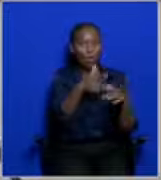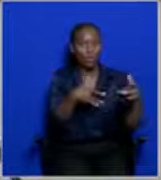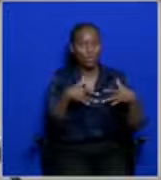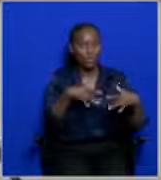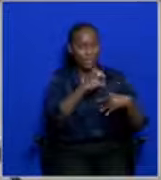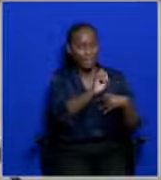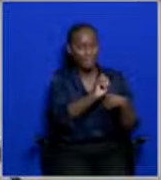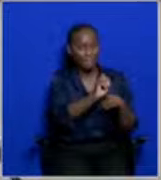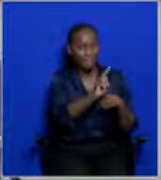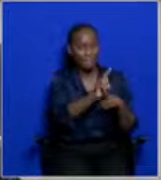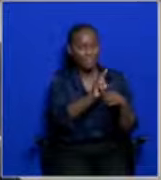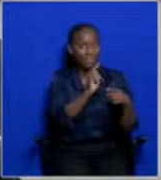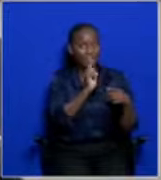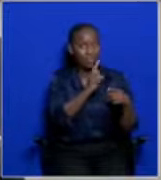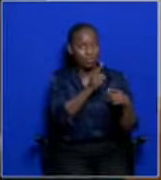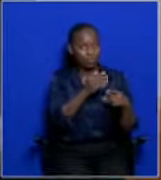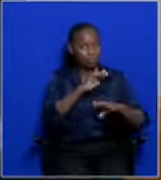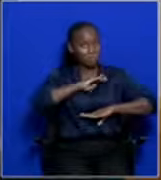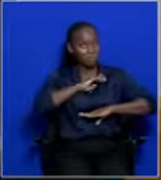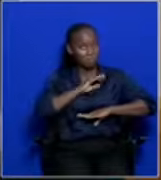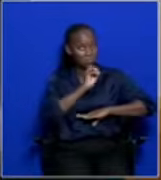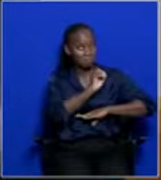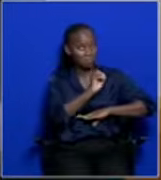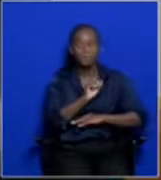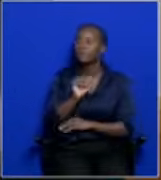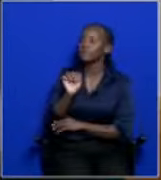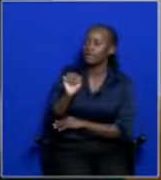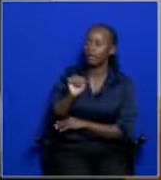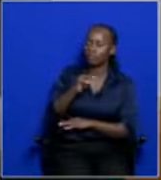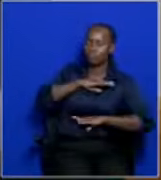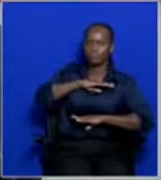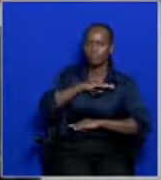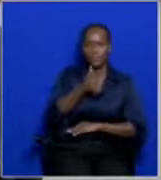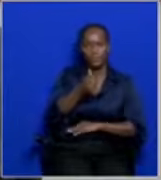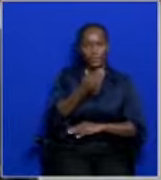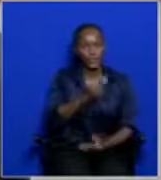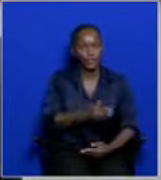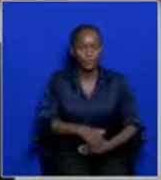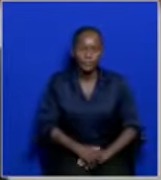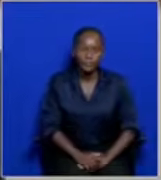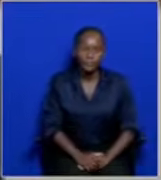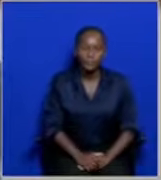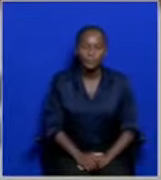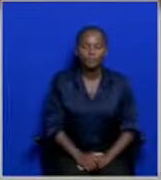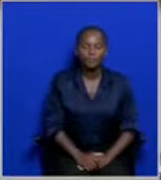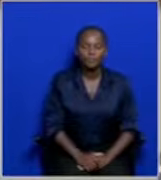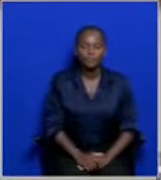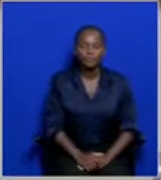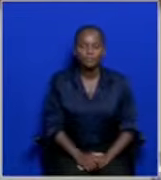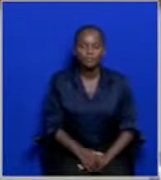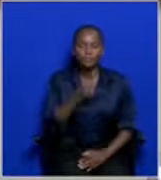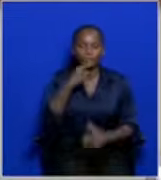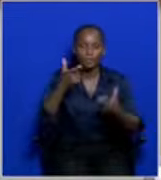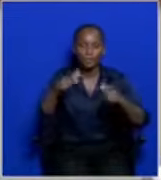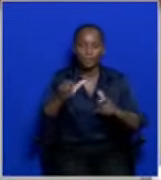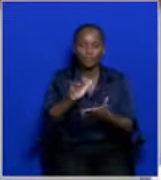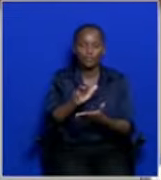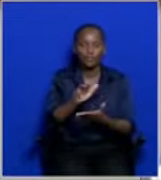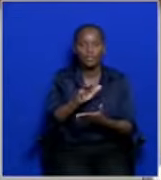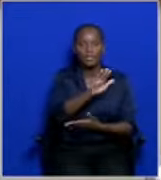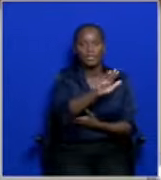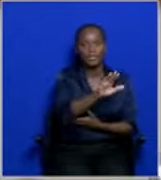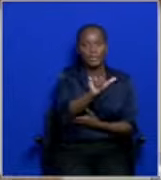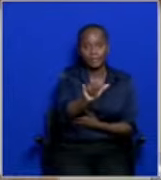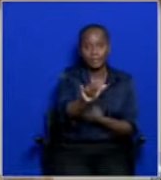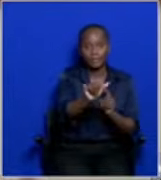to answer? Yes. Thank you. You deal with that from paragraph 96, Mr. Magagula.